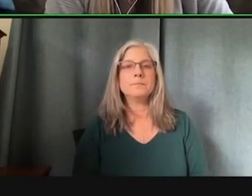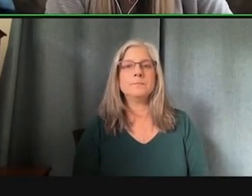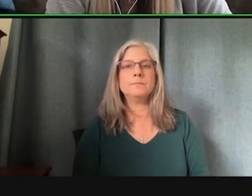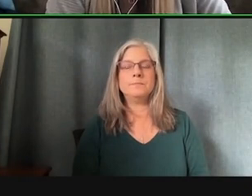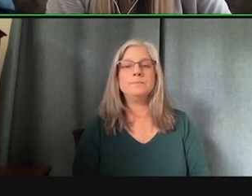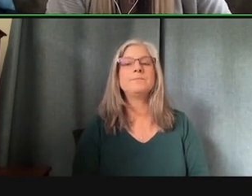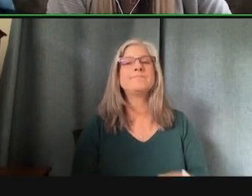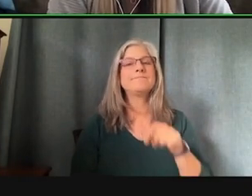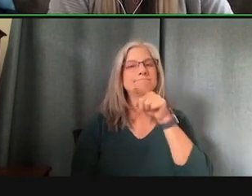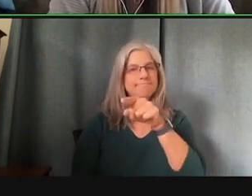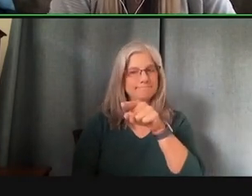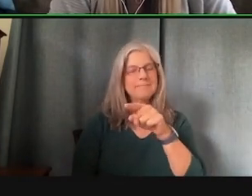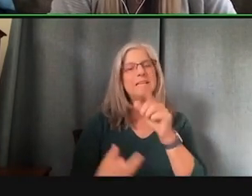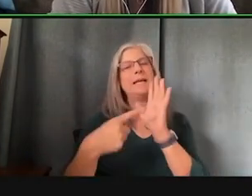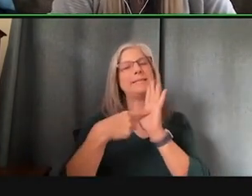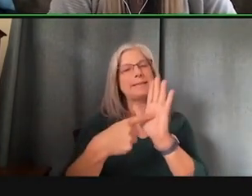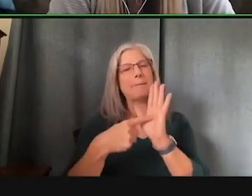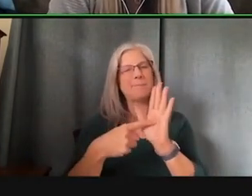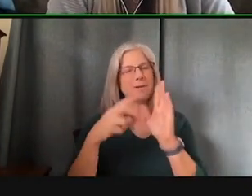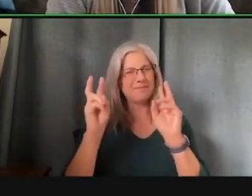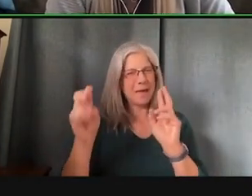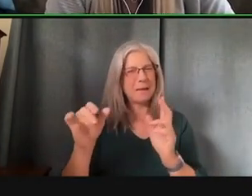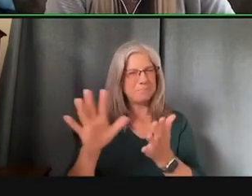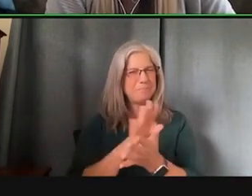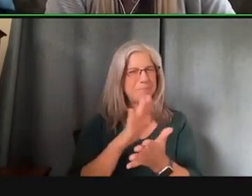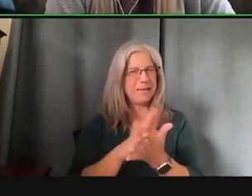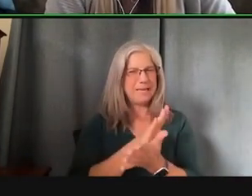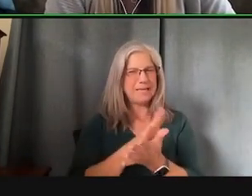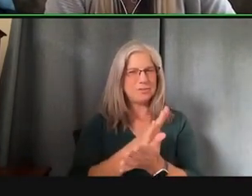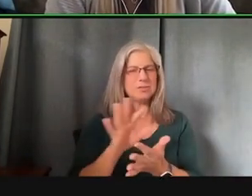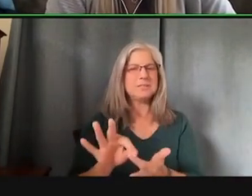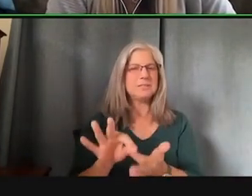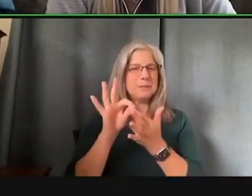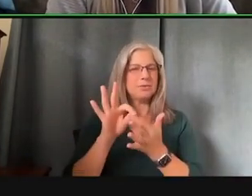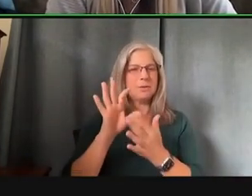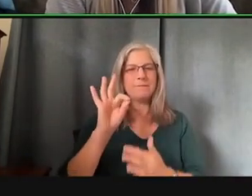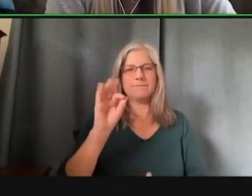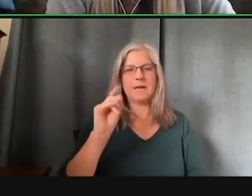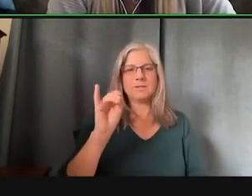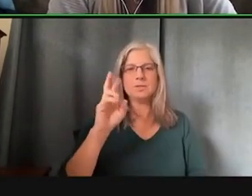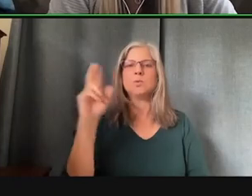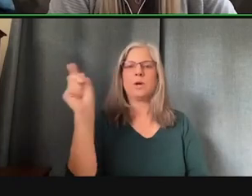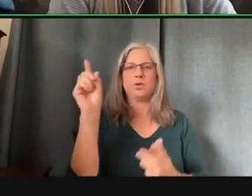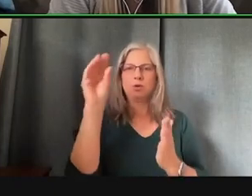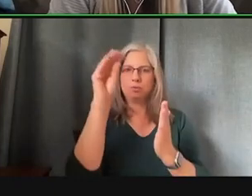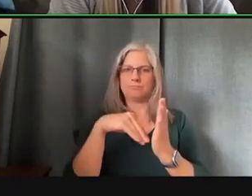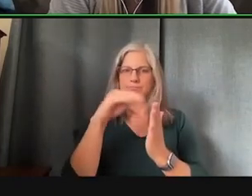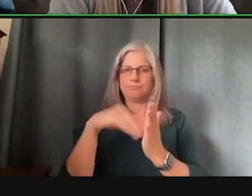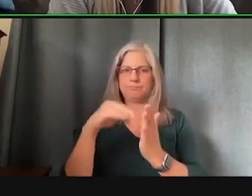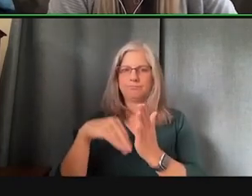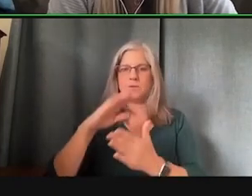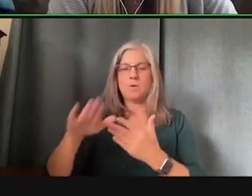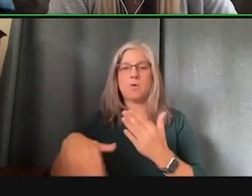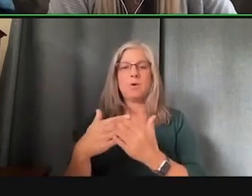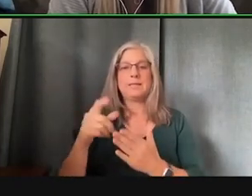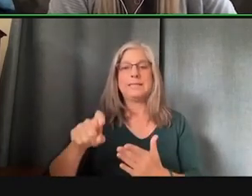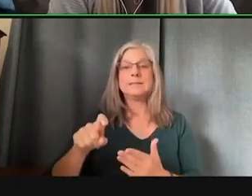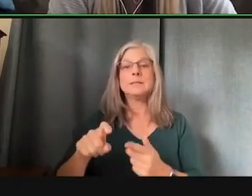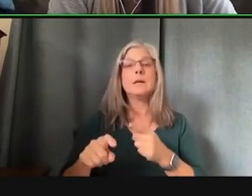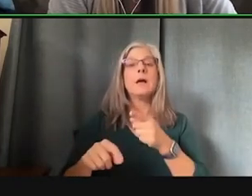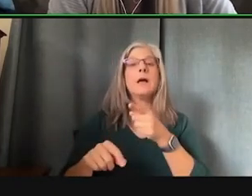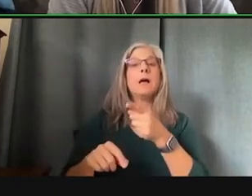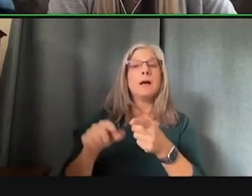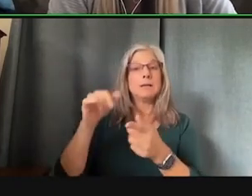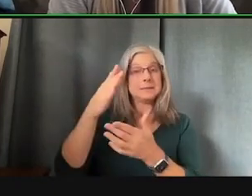This is an example of the special factors page. This is where we would document all of those needs. Now, some of that information